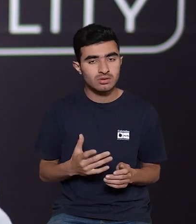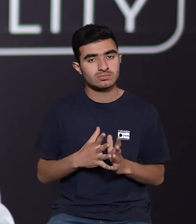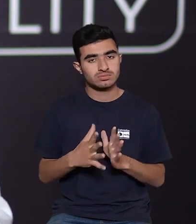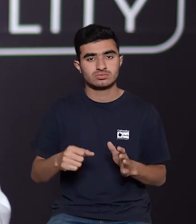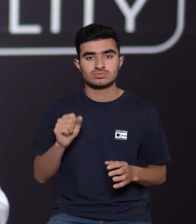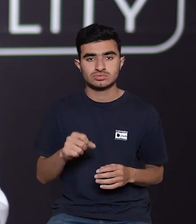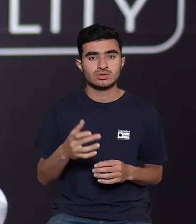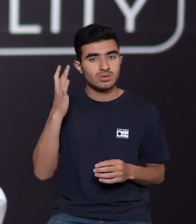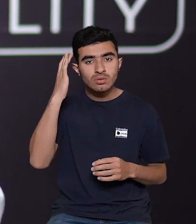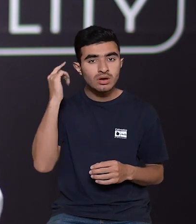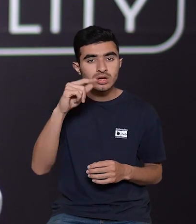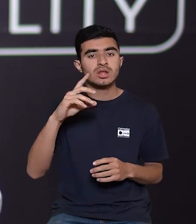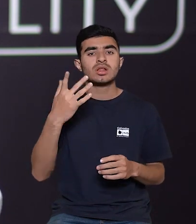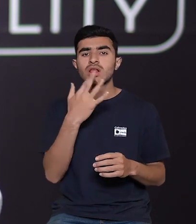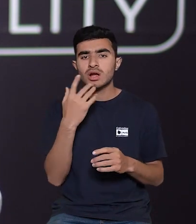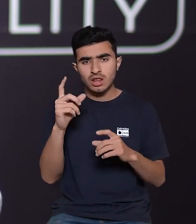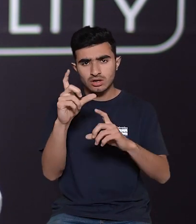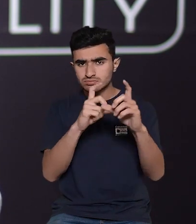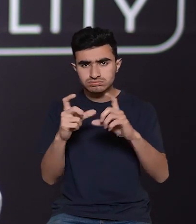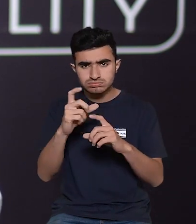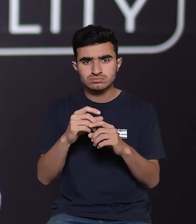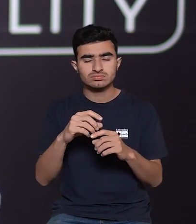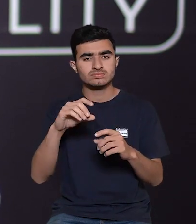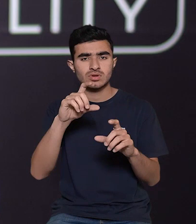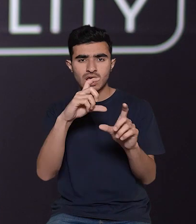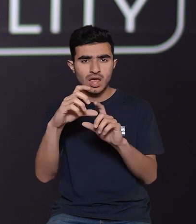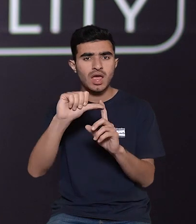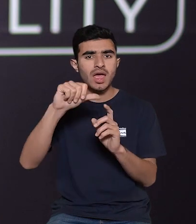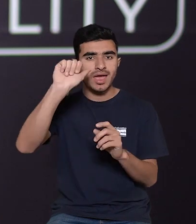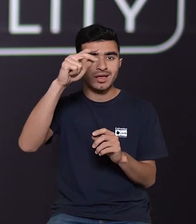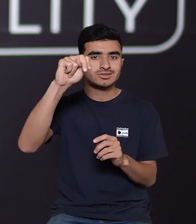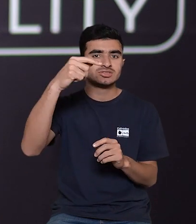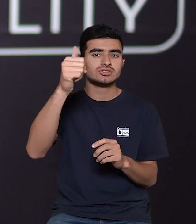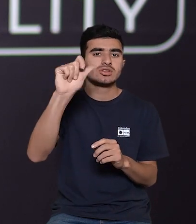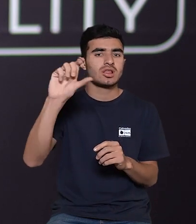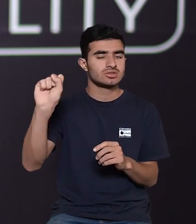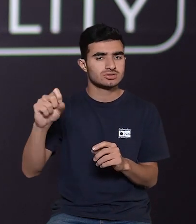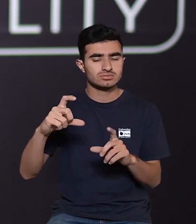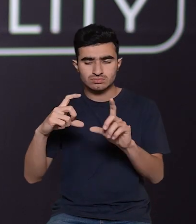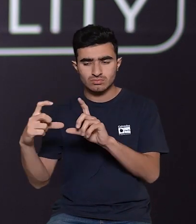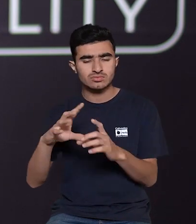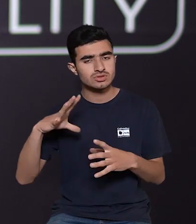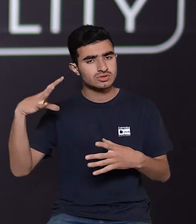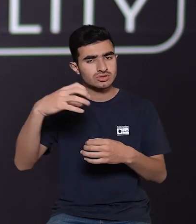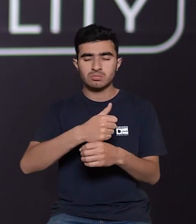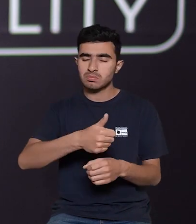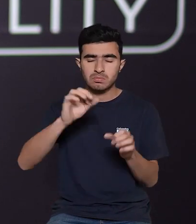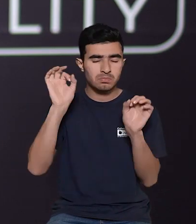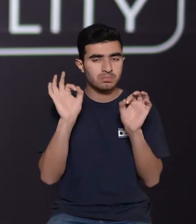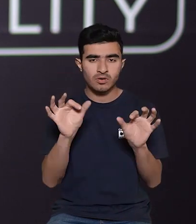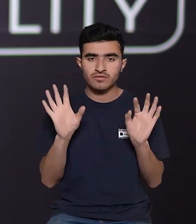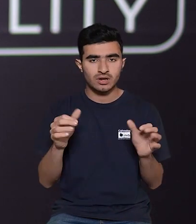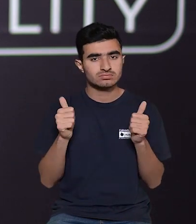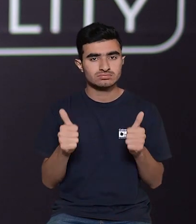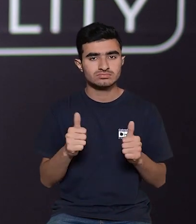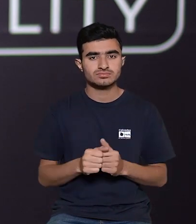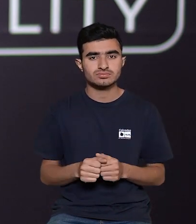words when someone sees his photography because his color tones, his hues, his angles, everything about it